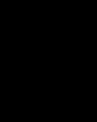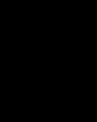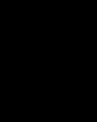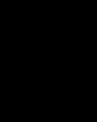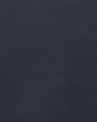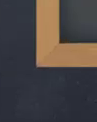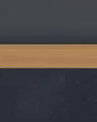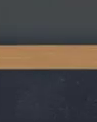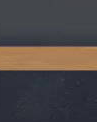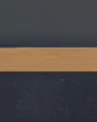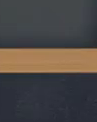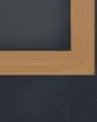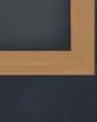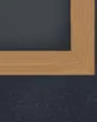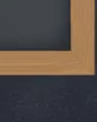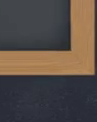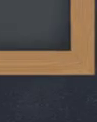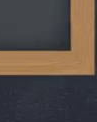educator.